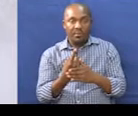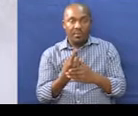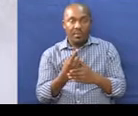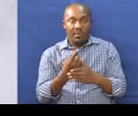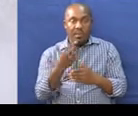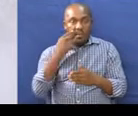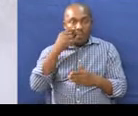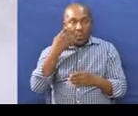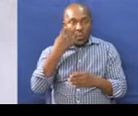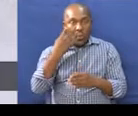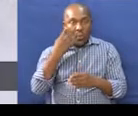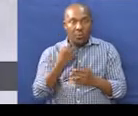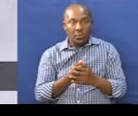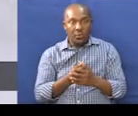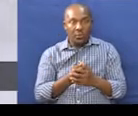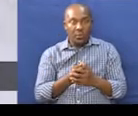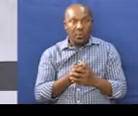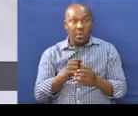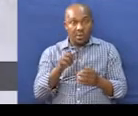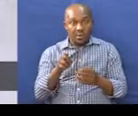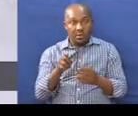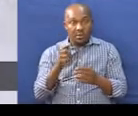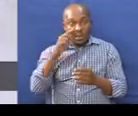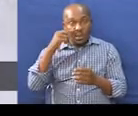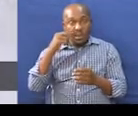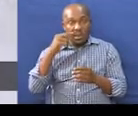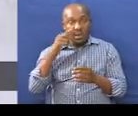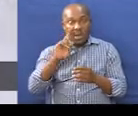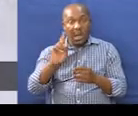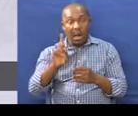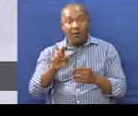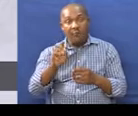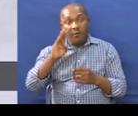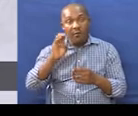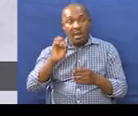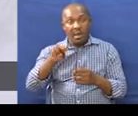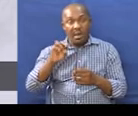blue, the color of Benedict's solution, to green,